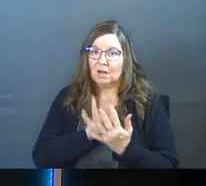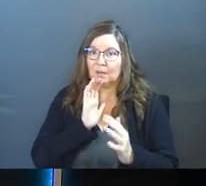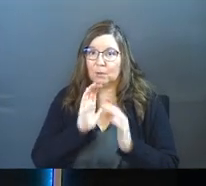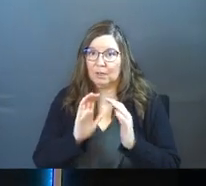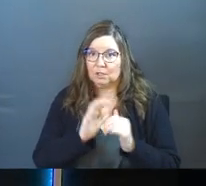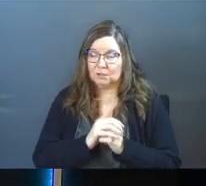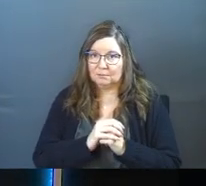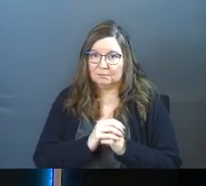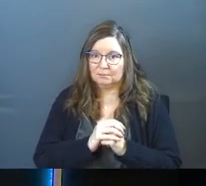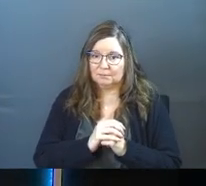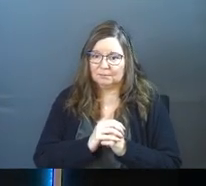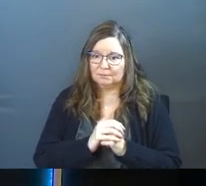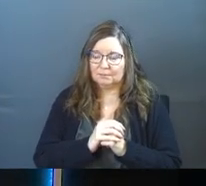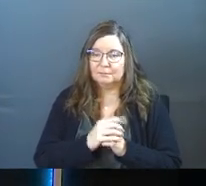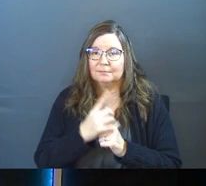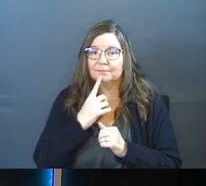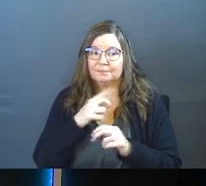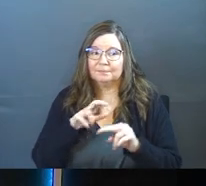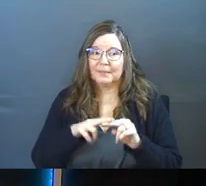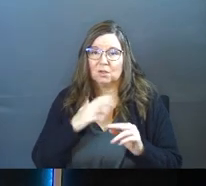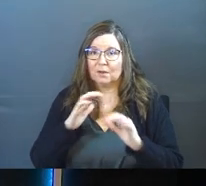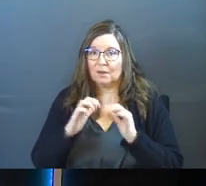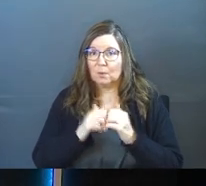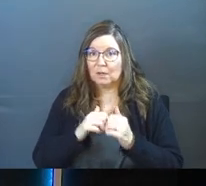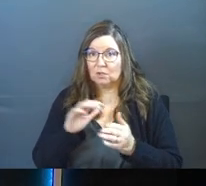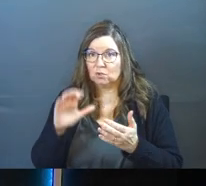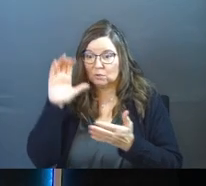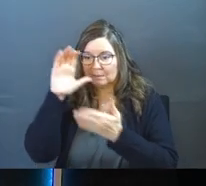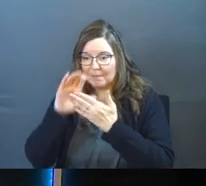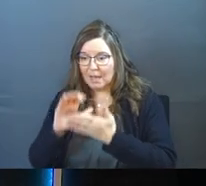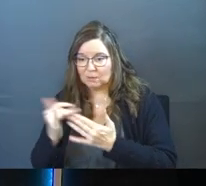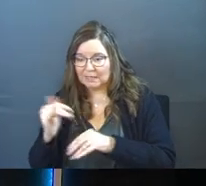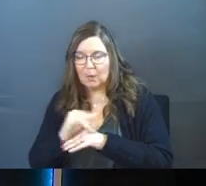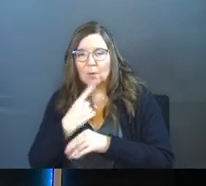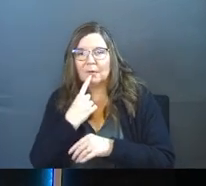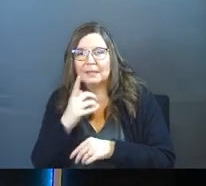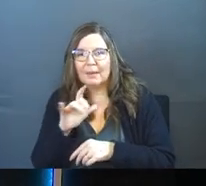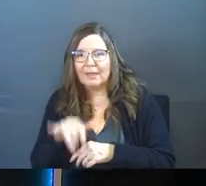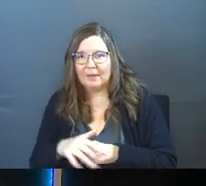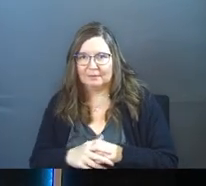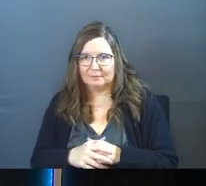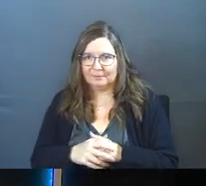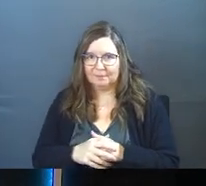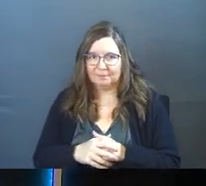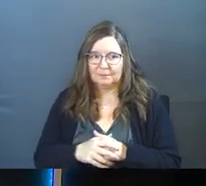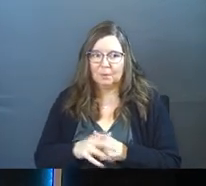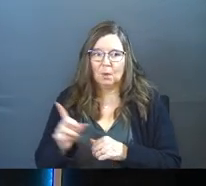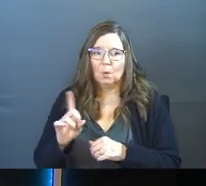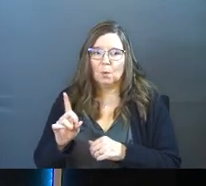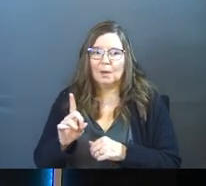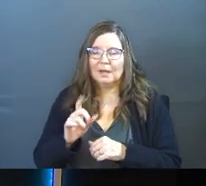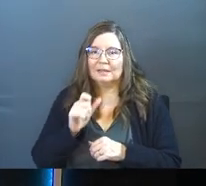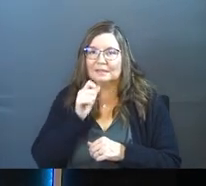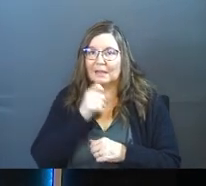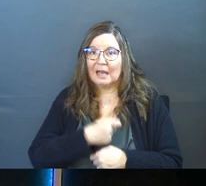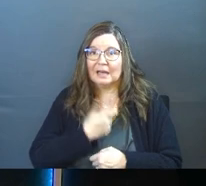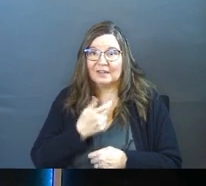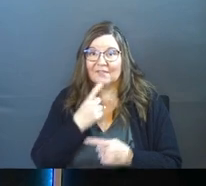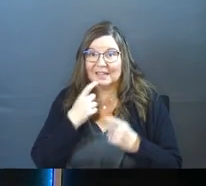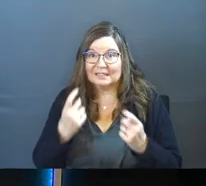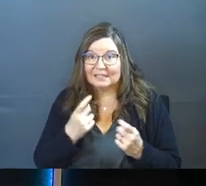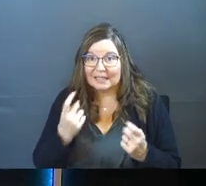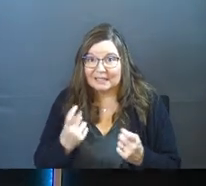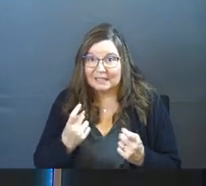communication? You sat down and you had a conversation with your spouse tonight. What would be said about that? Man, where is unconfessed